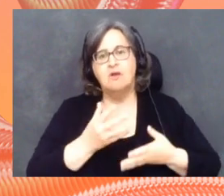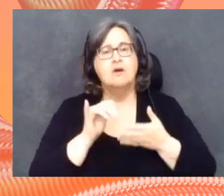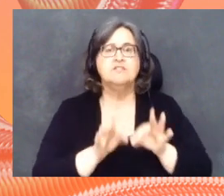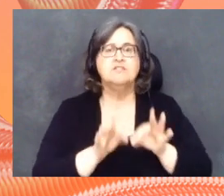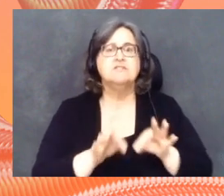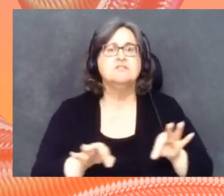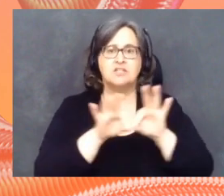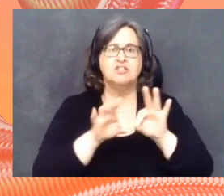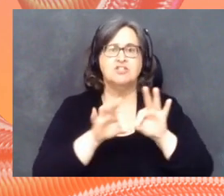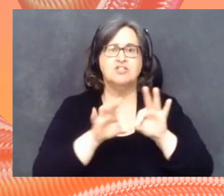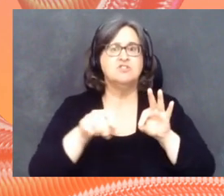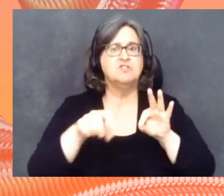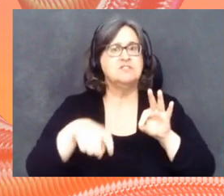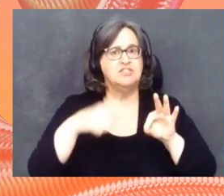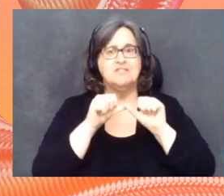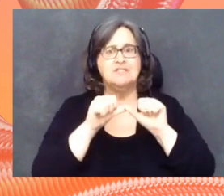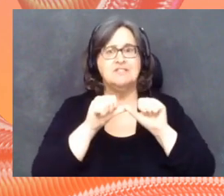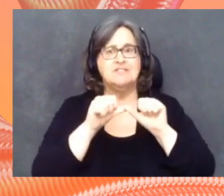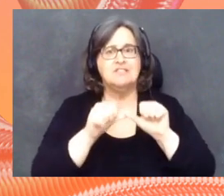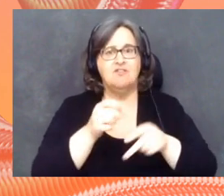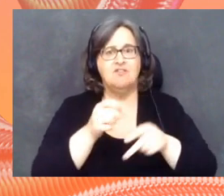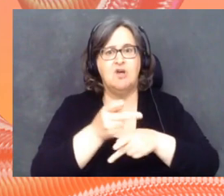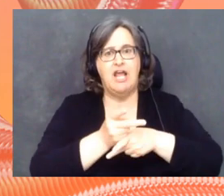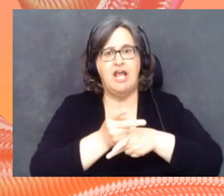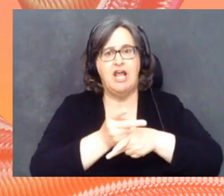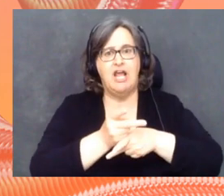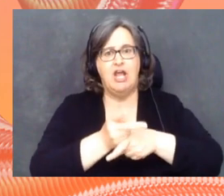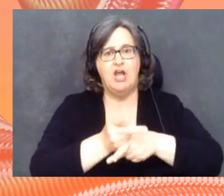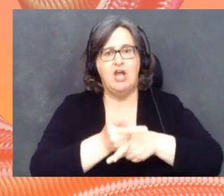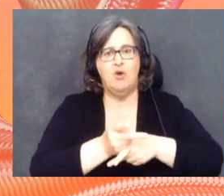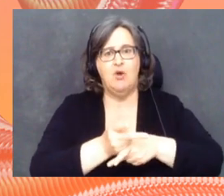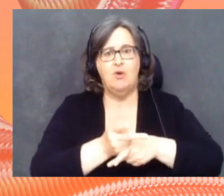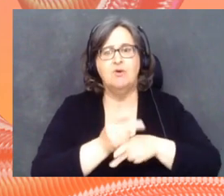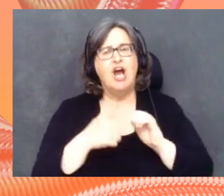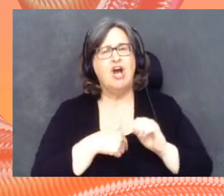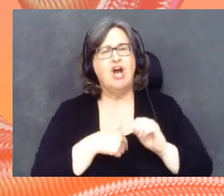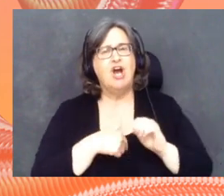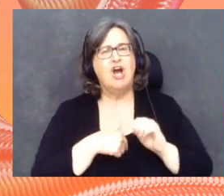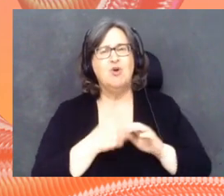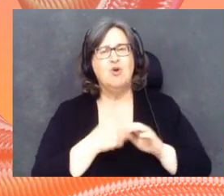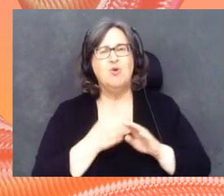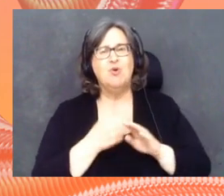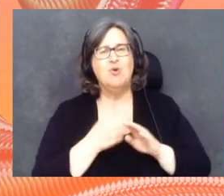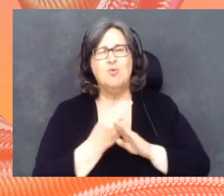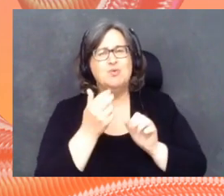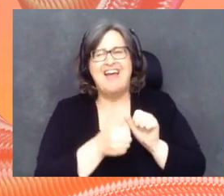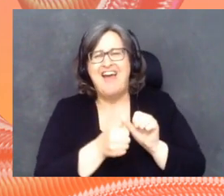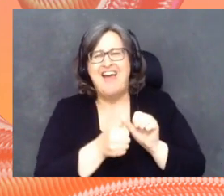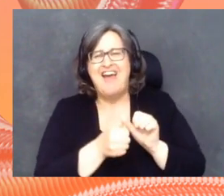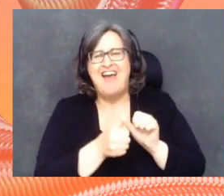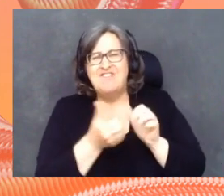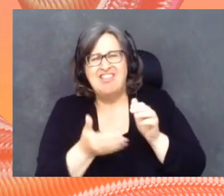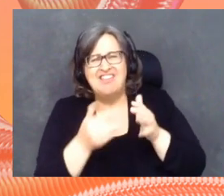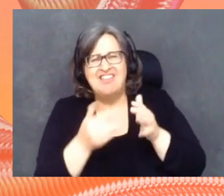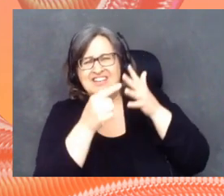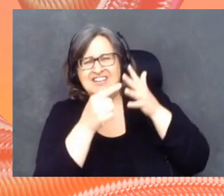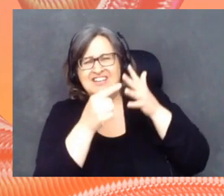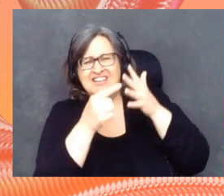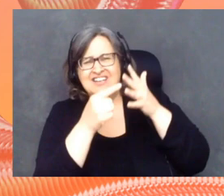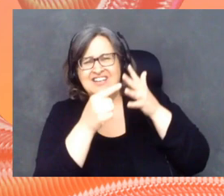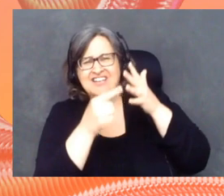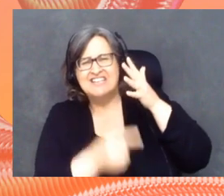care. Yeah. But how do we use every tool available to us to try to